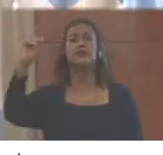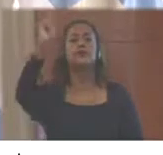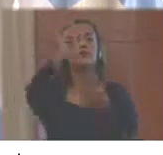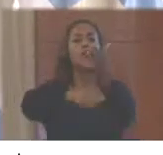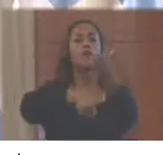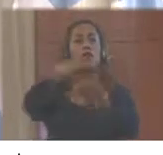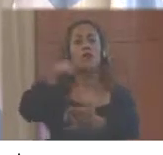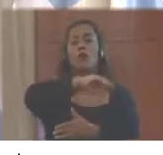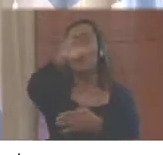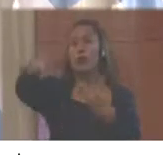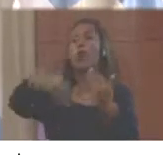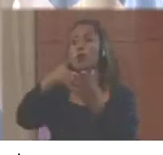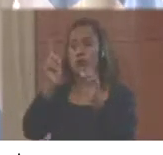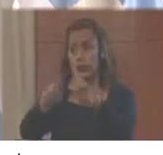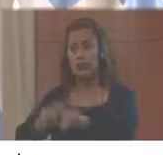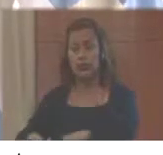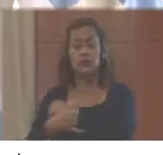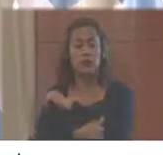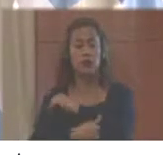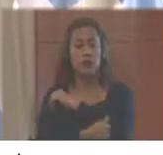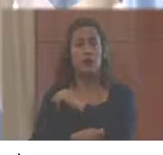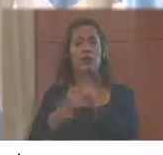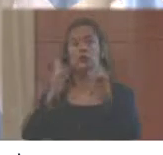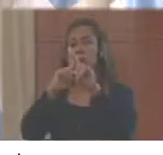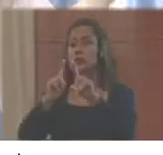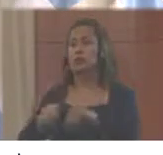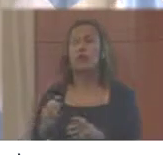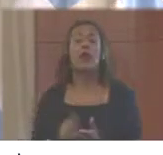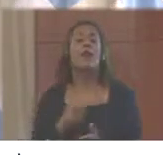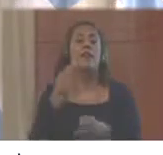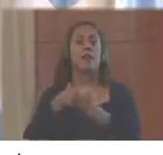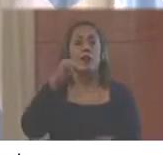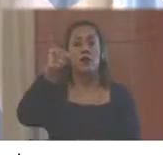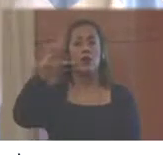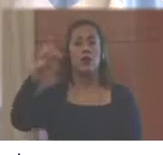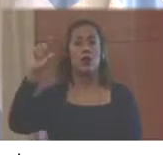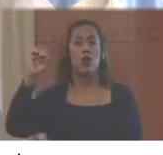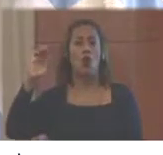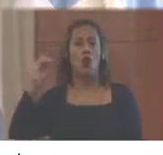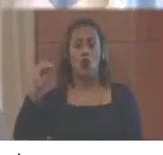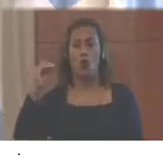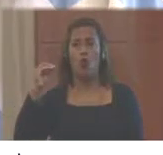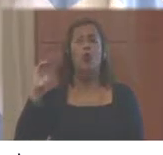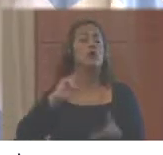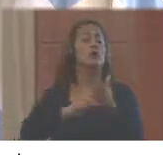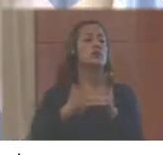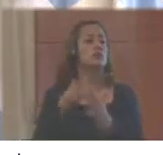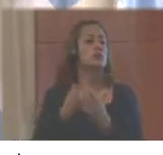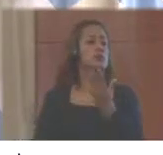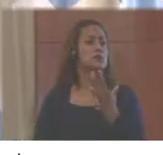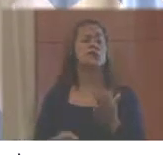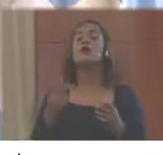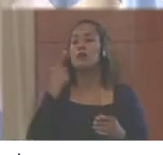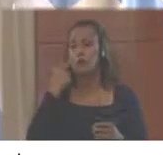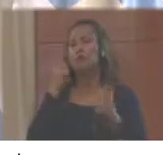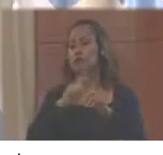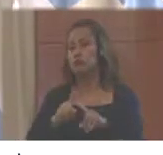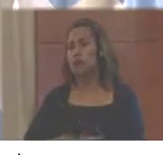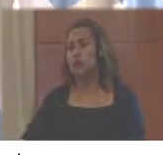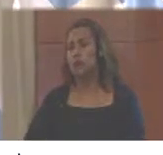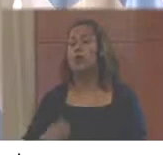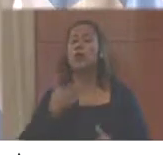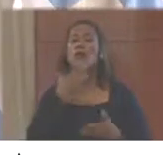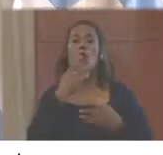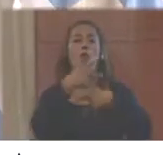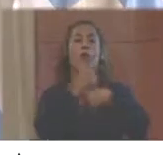why in 2005 we approved, as along with other countries, the Hyogo framework with